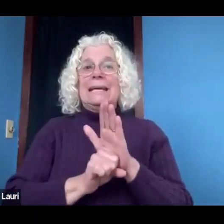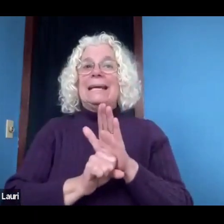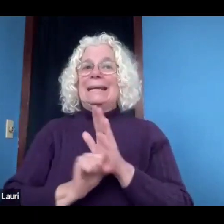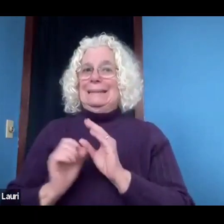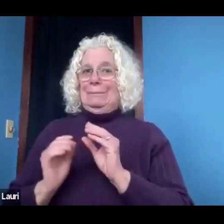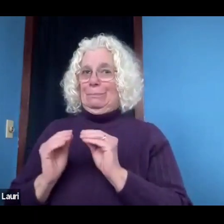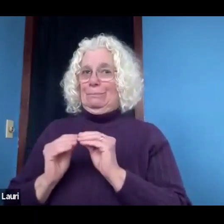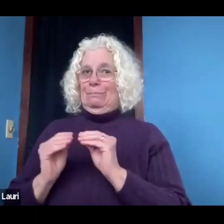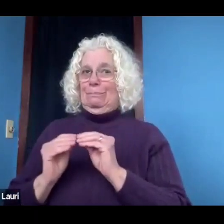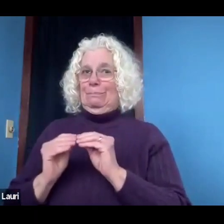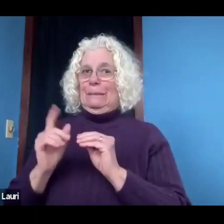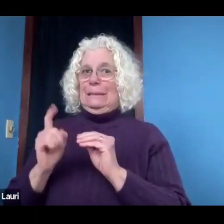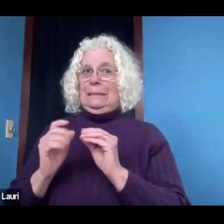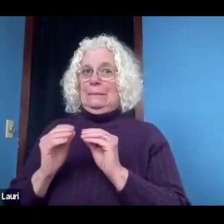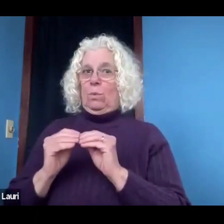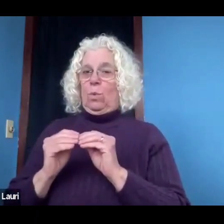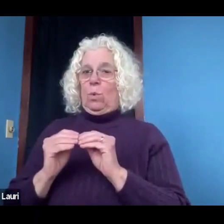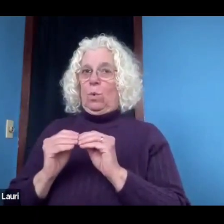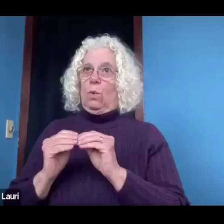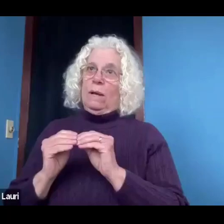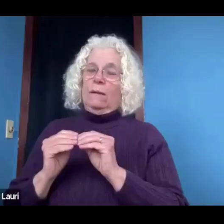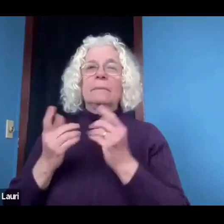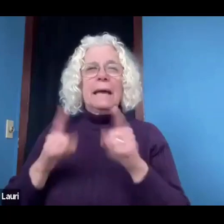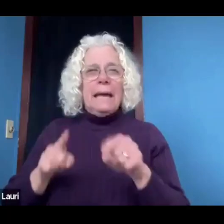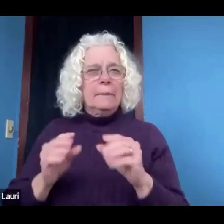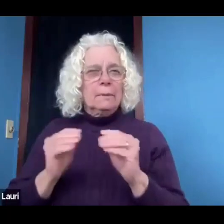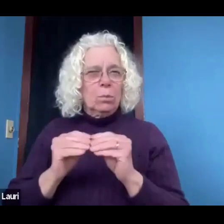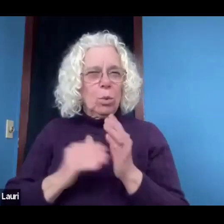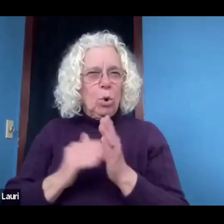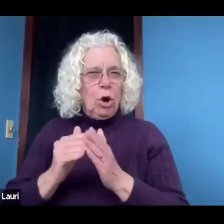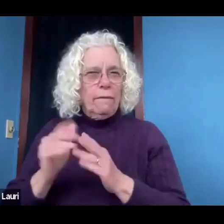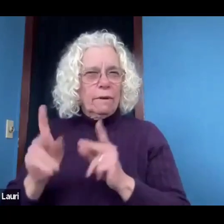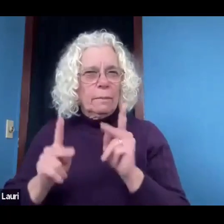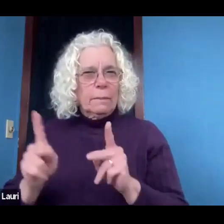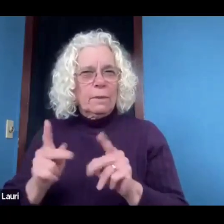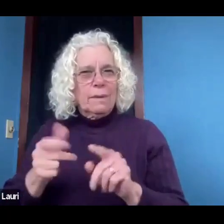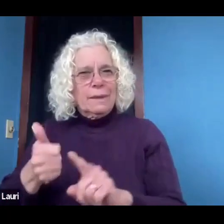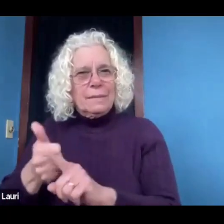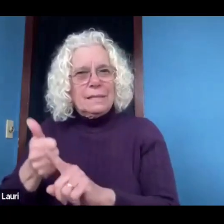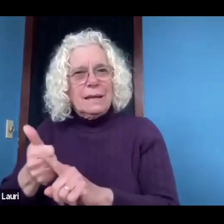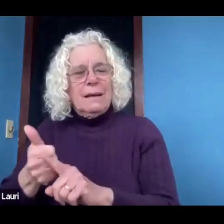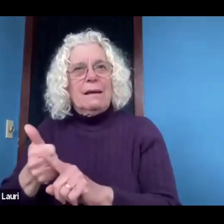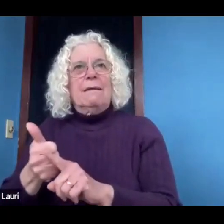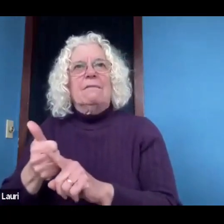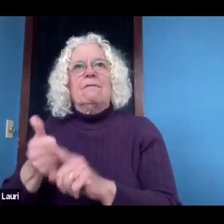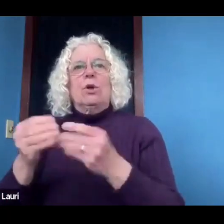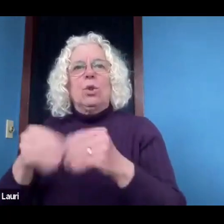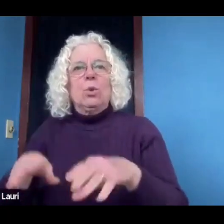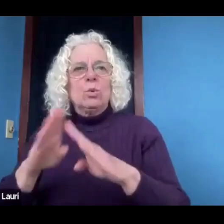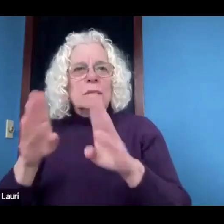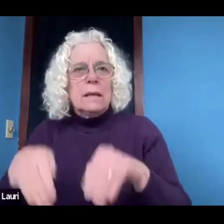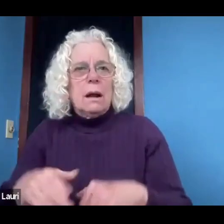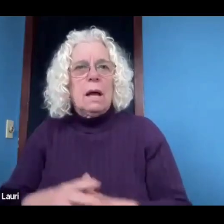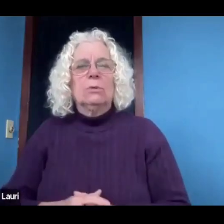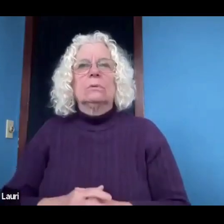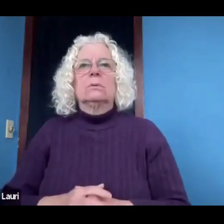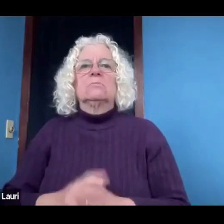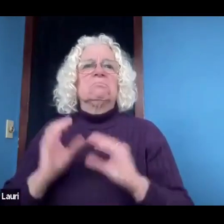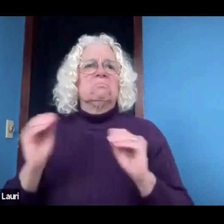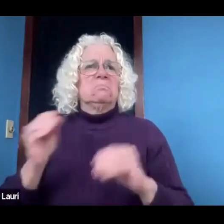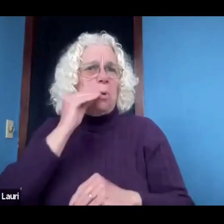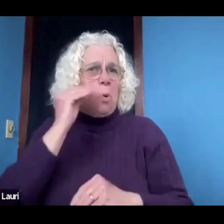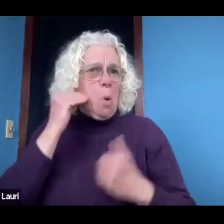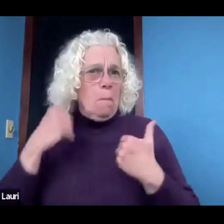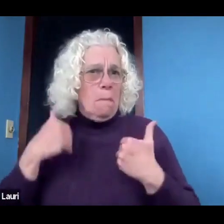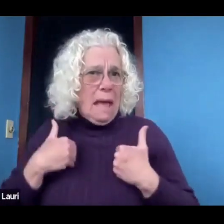in the number of older adults who are facing housing insecurity or homelessness. And we just want to make